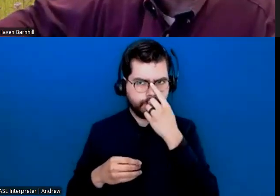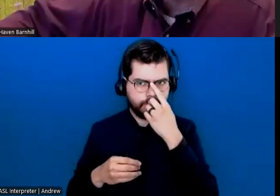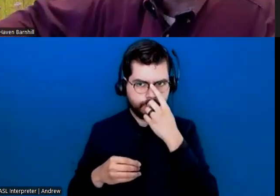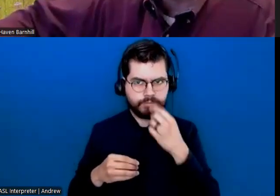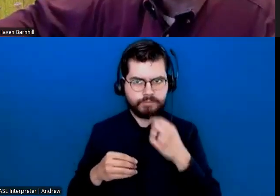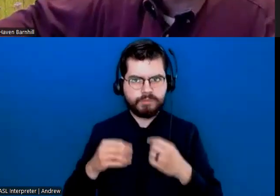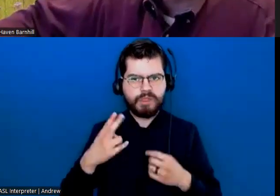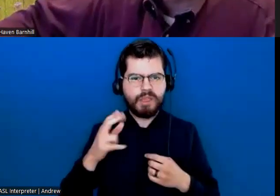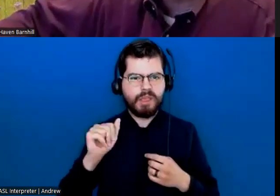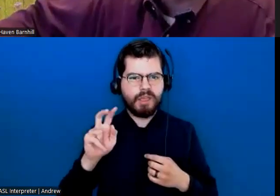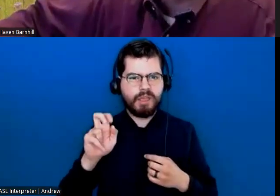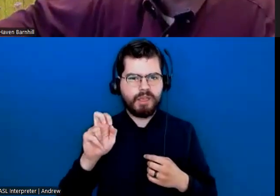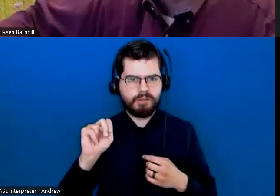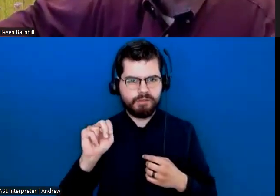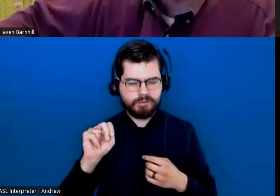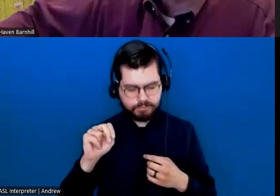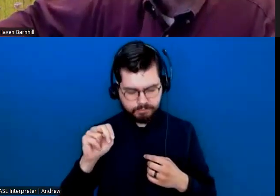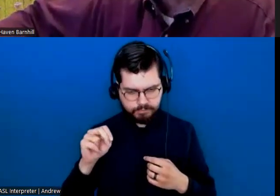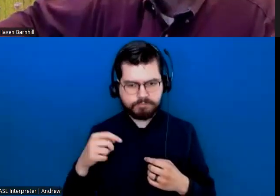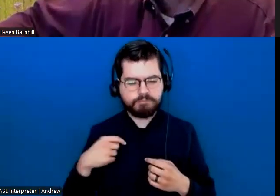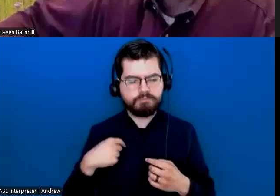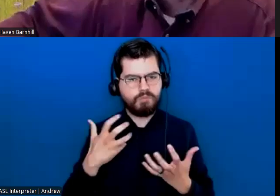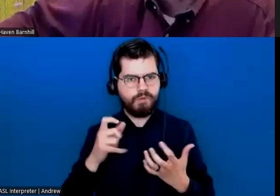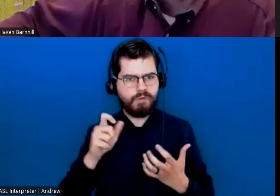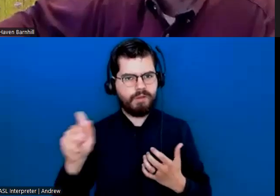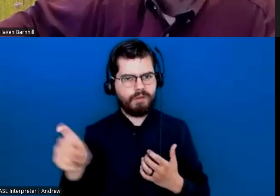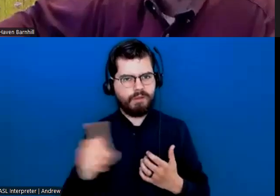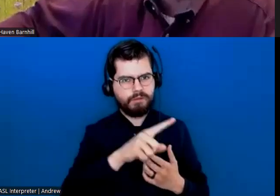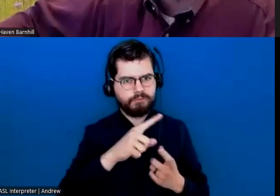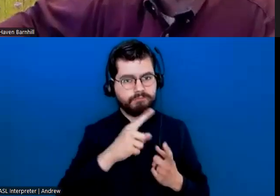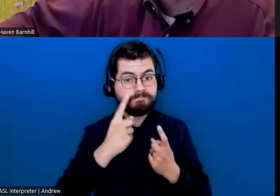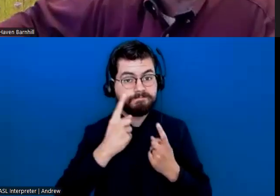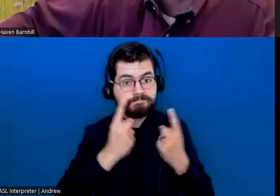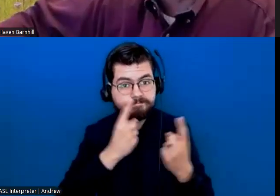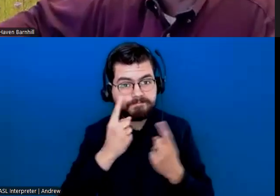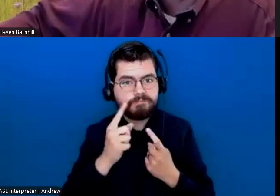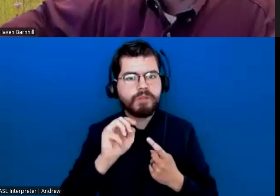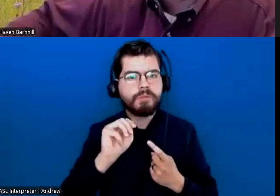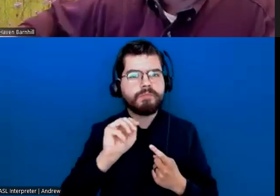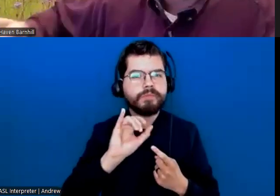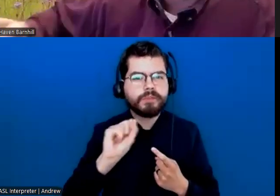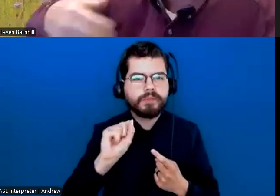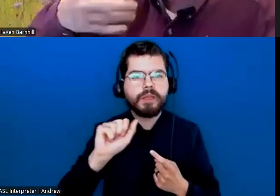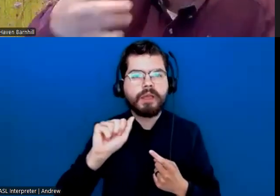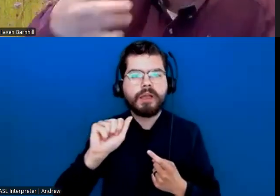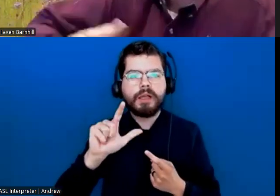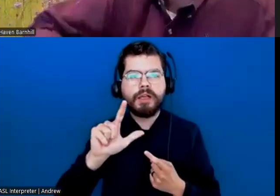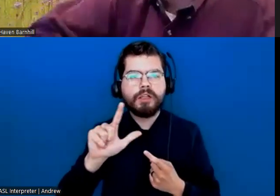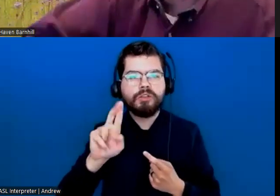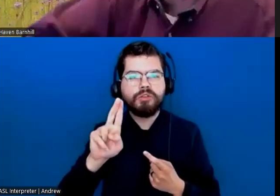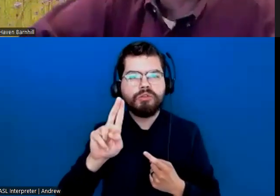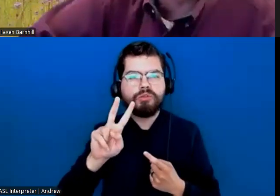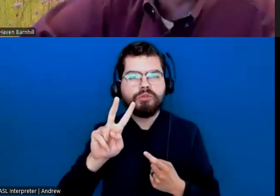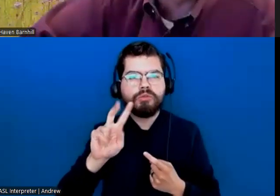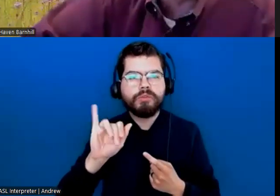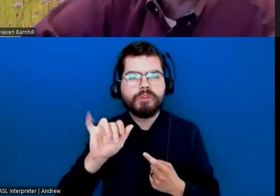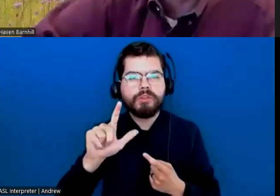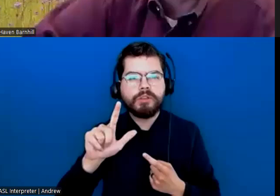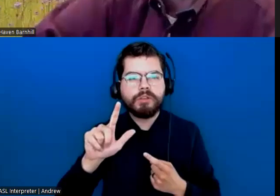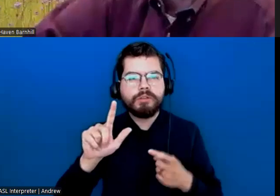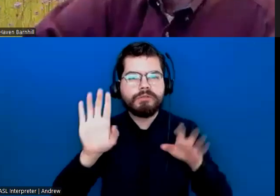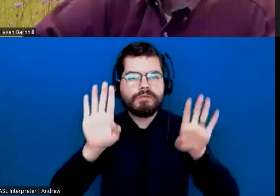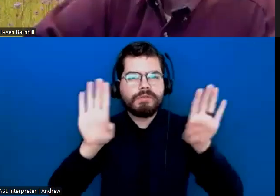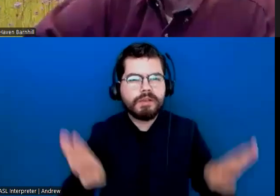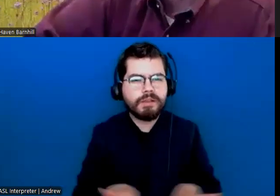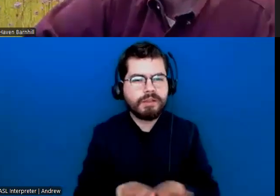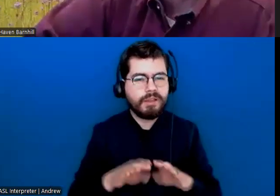a question, thinking about places like the Mississippi Alluvial Valley, where there are literally thousands of miles of